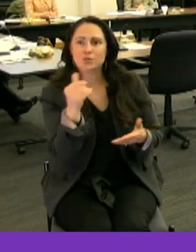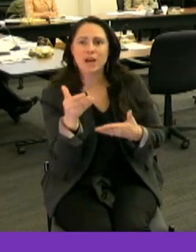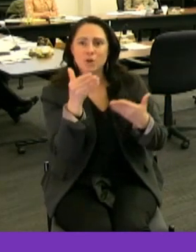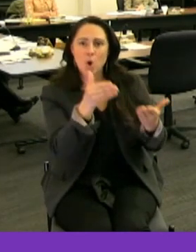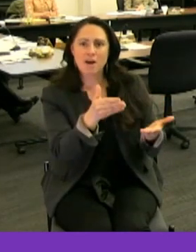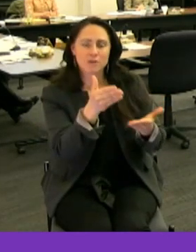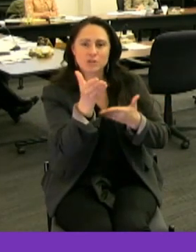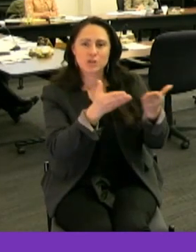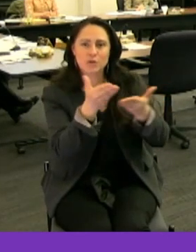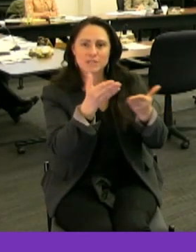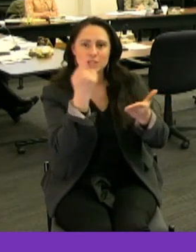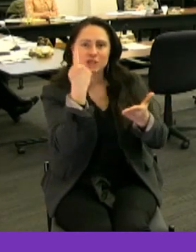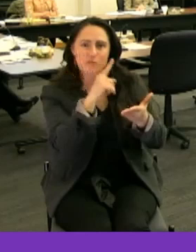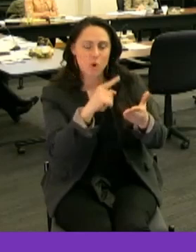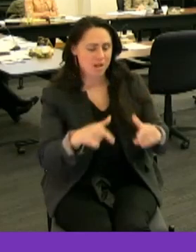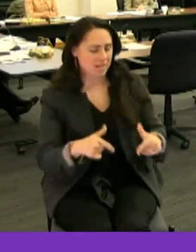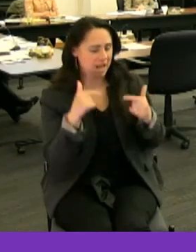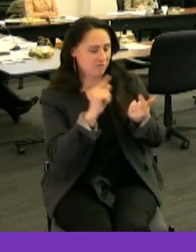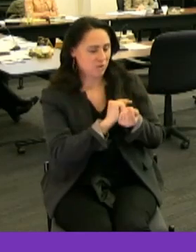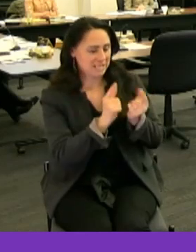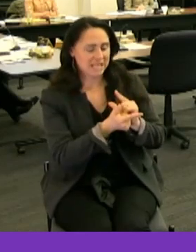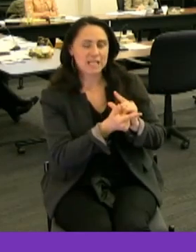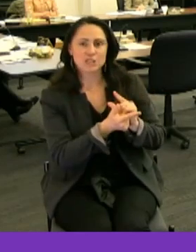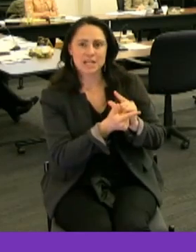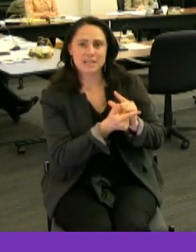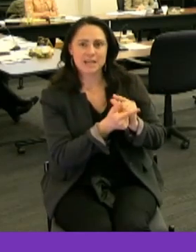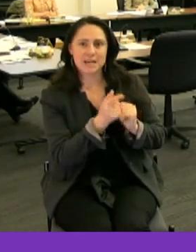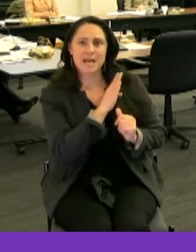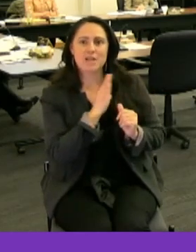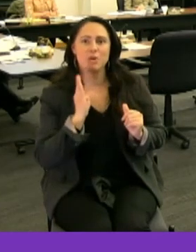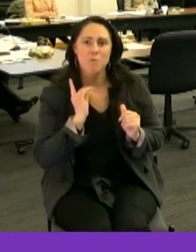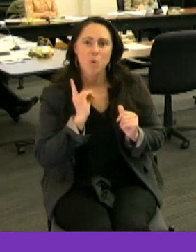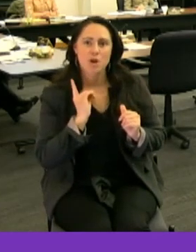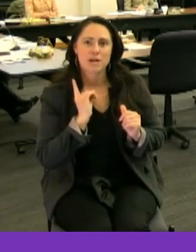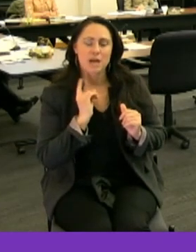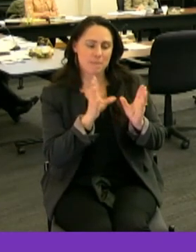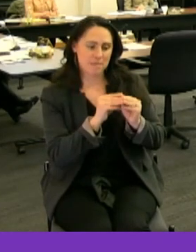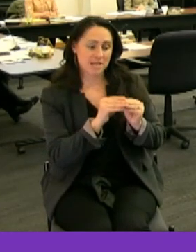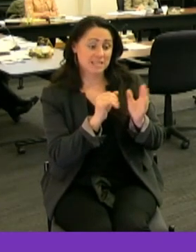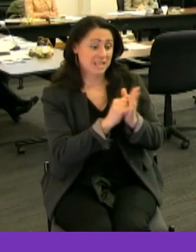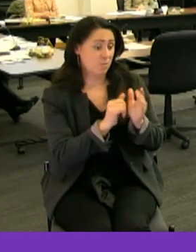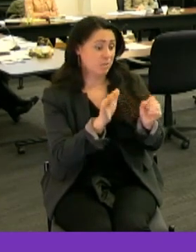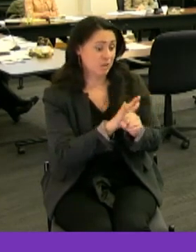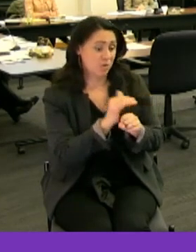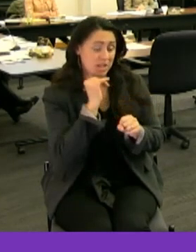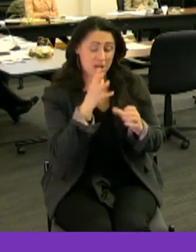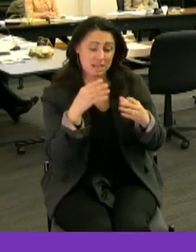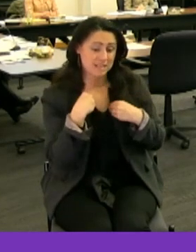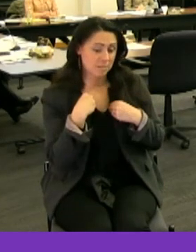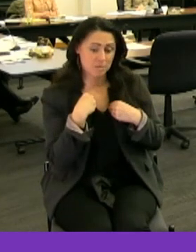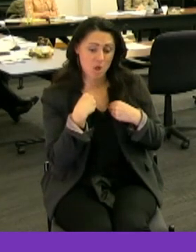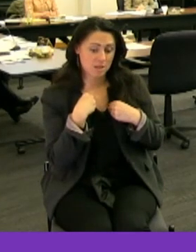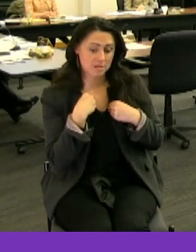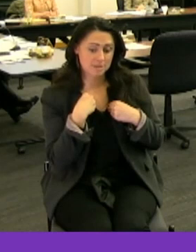offer services for live translation at the board meetings. That was completely